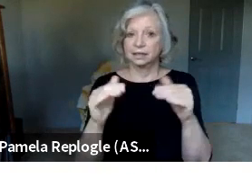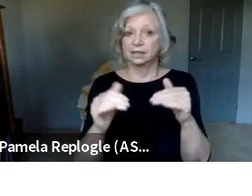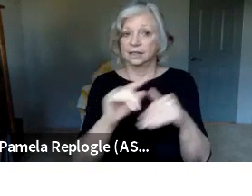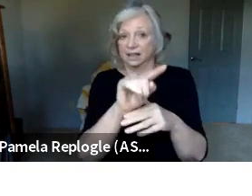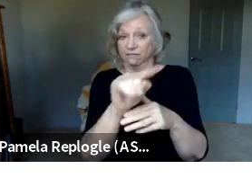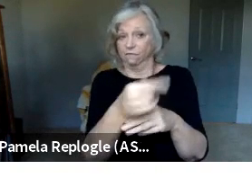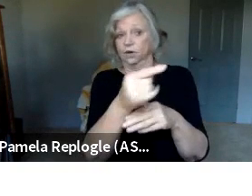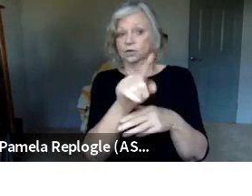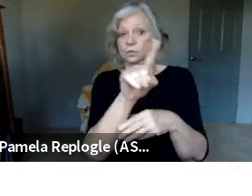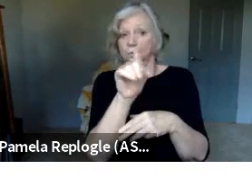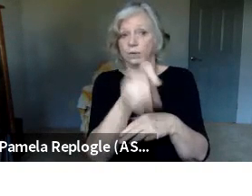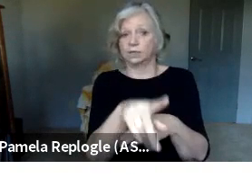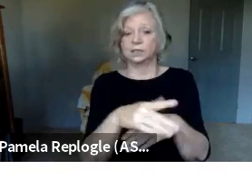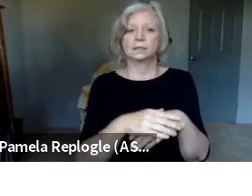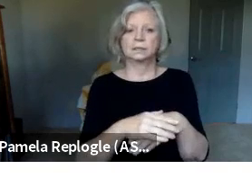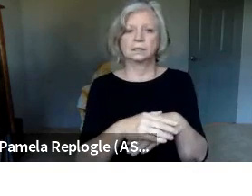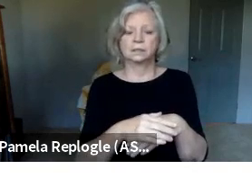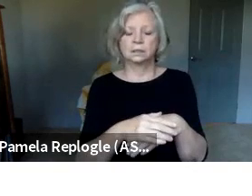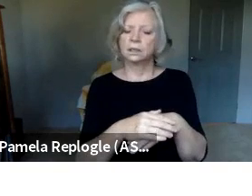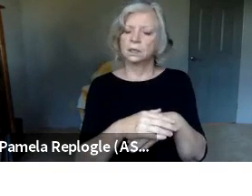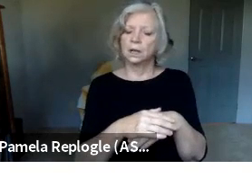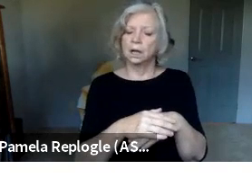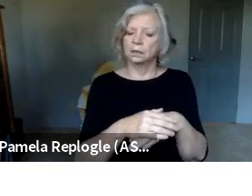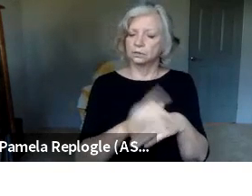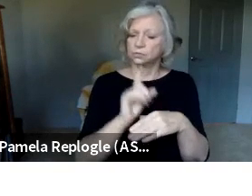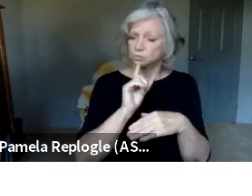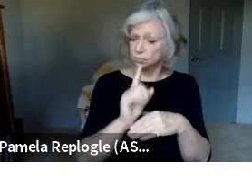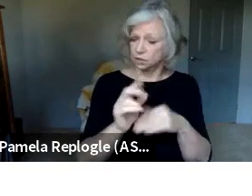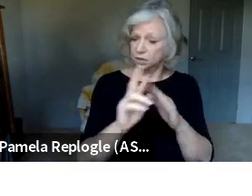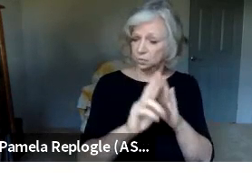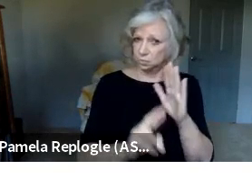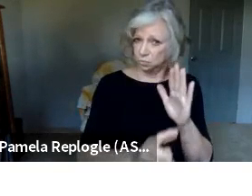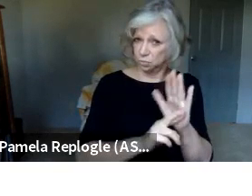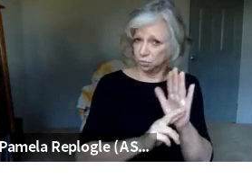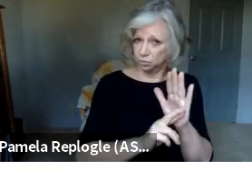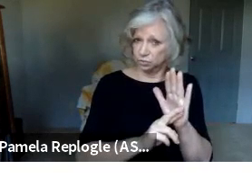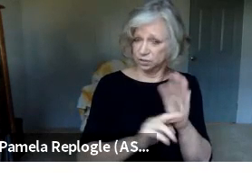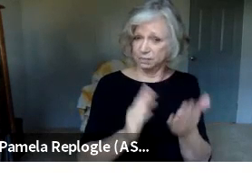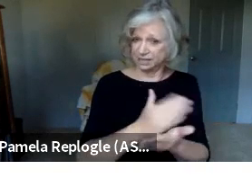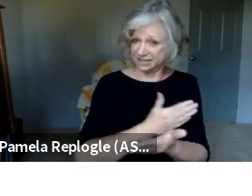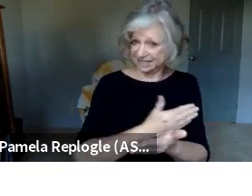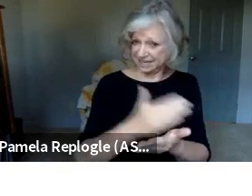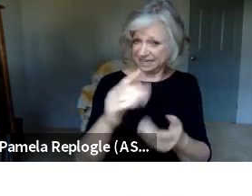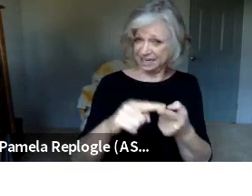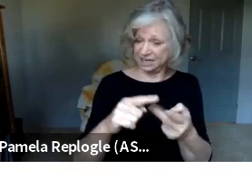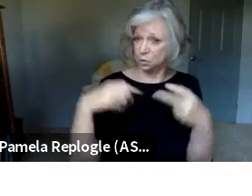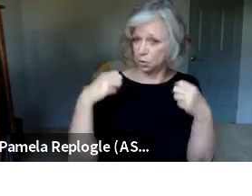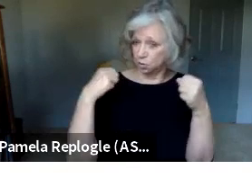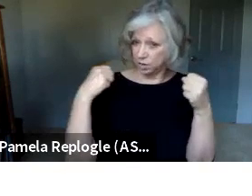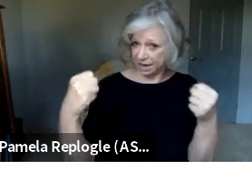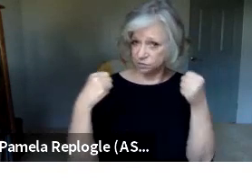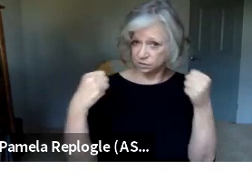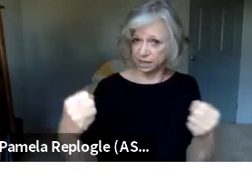question is, are there restrictions around singing, exercising, or playing instruments?